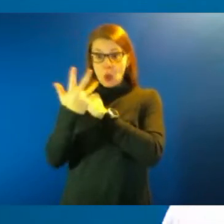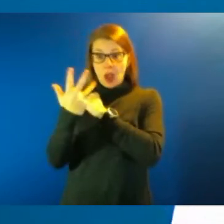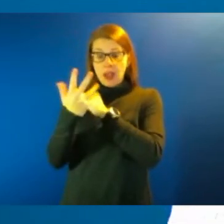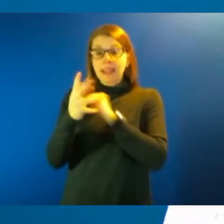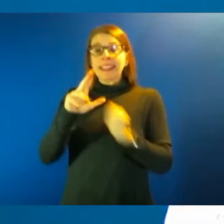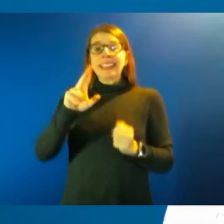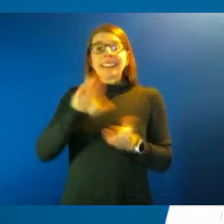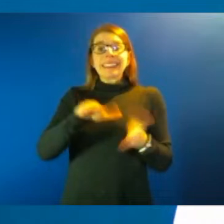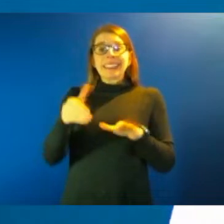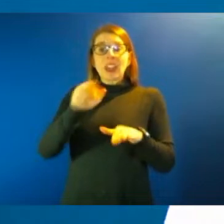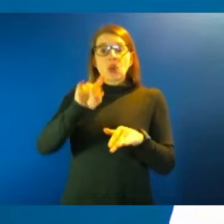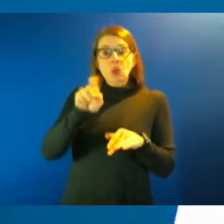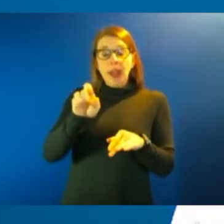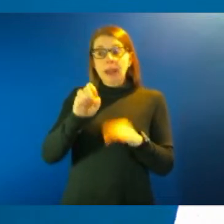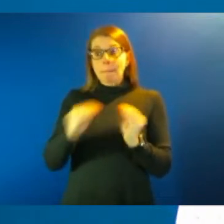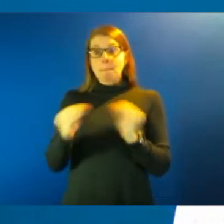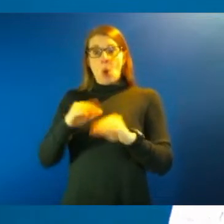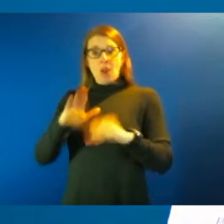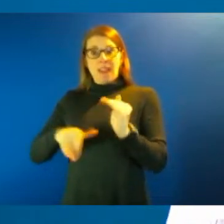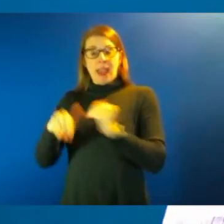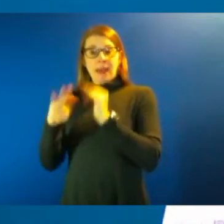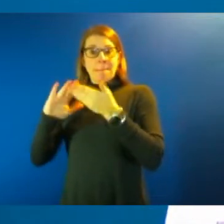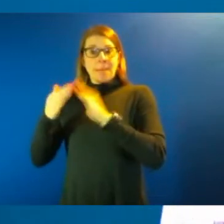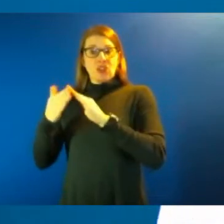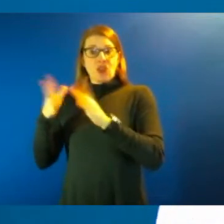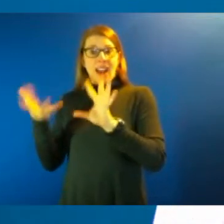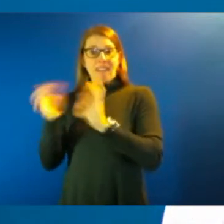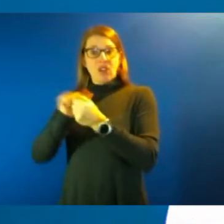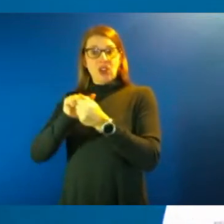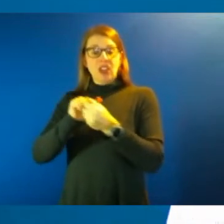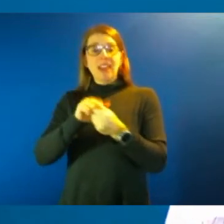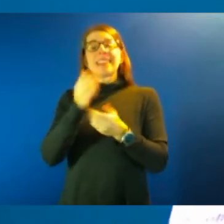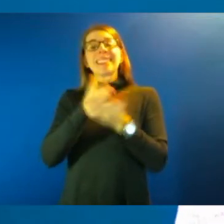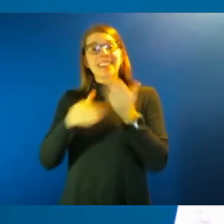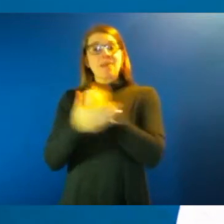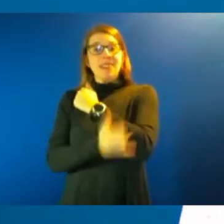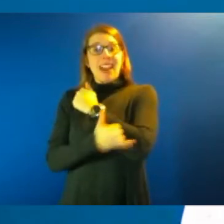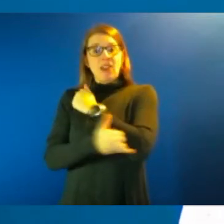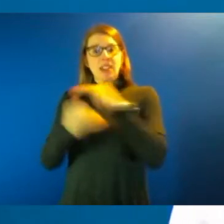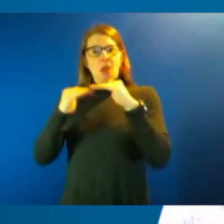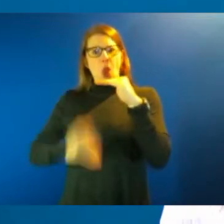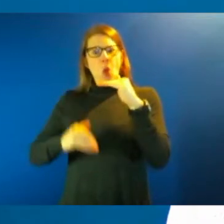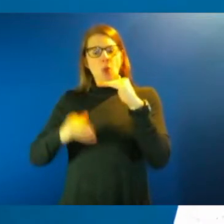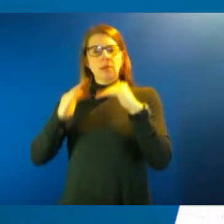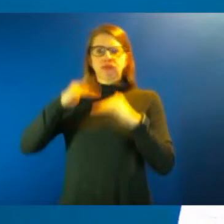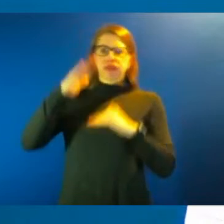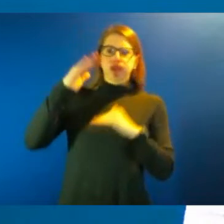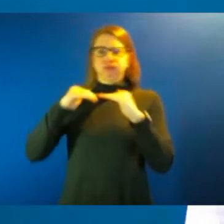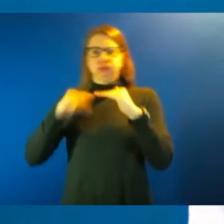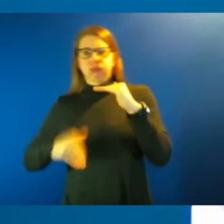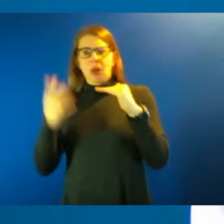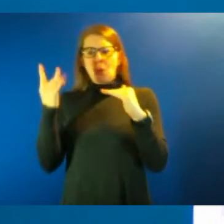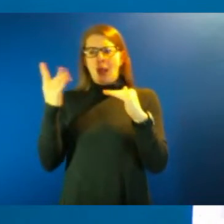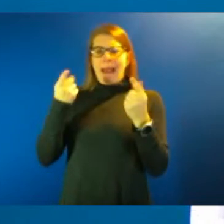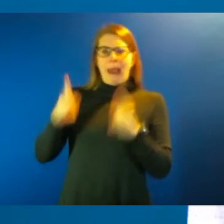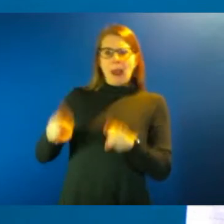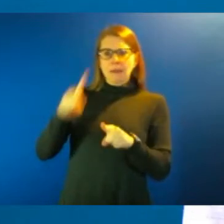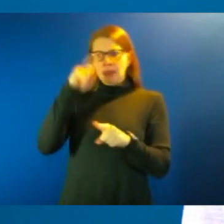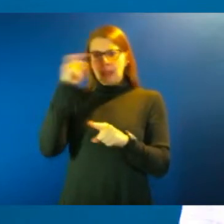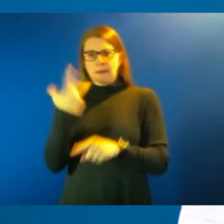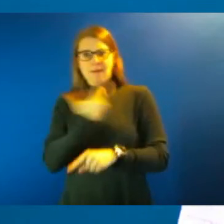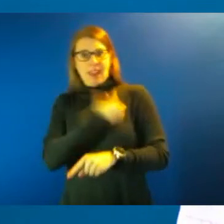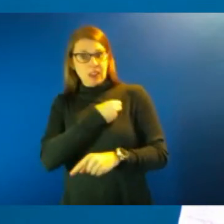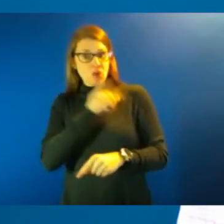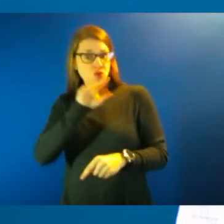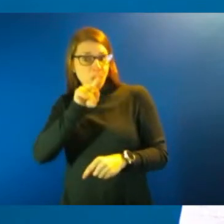higher than that metro average, and a number of counties below it. So it made us think, why is this happening? Is it because of vaccination rates, or is it